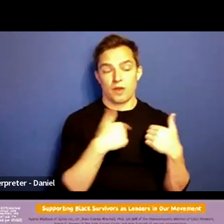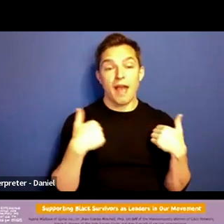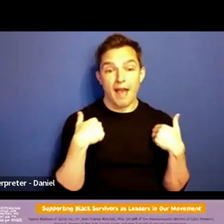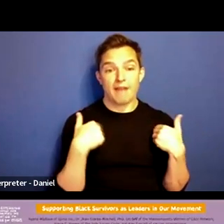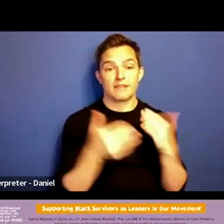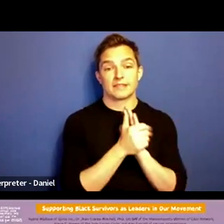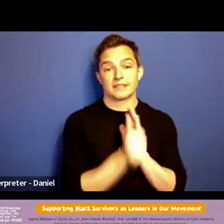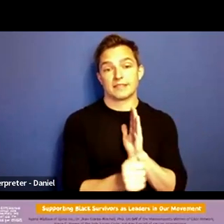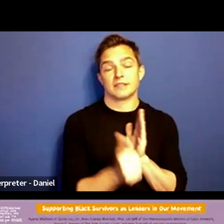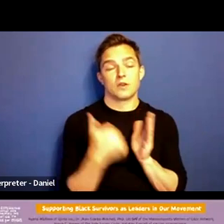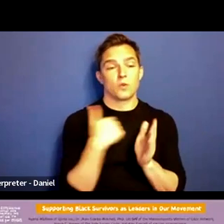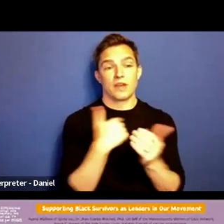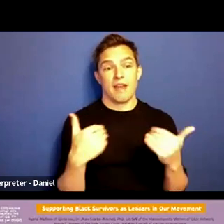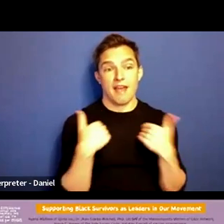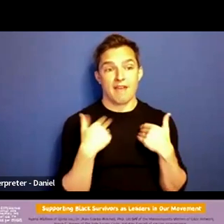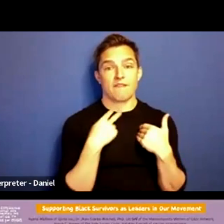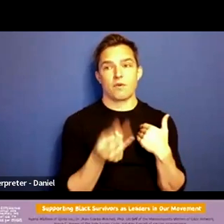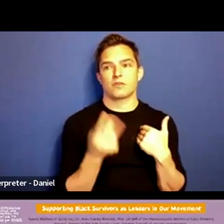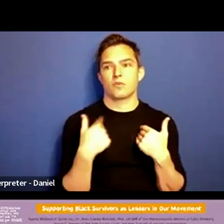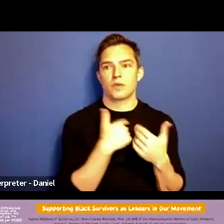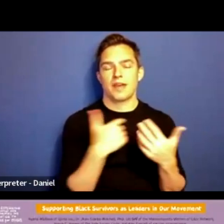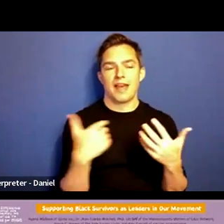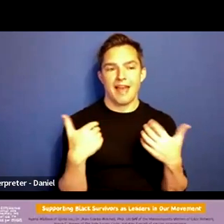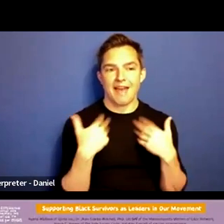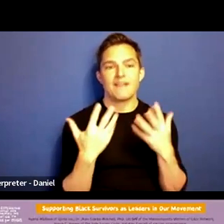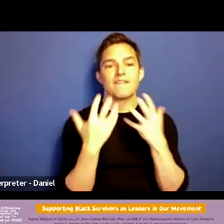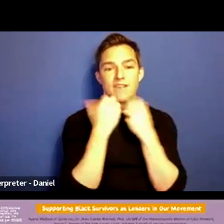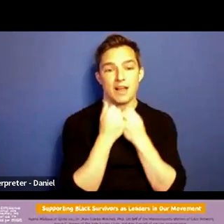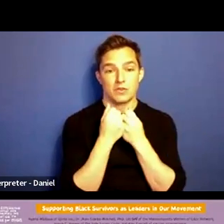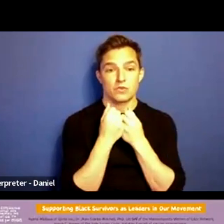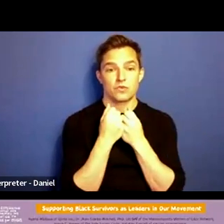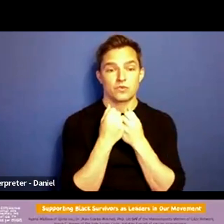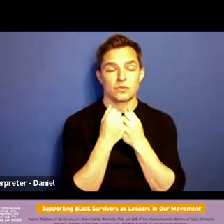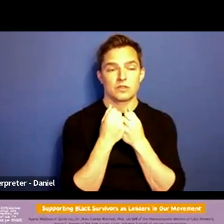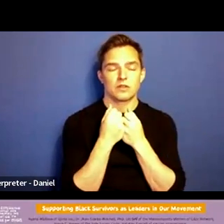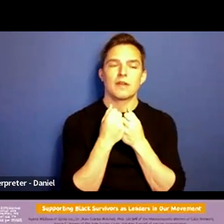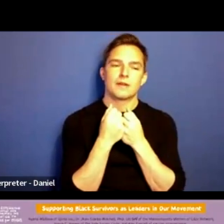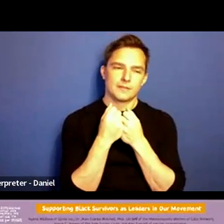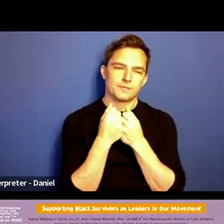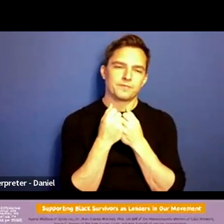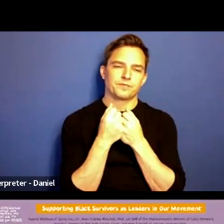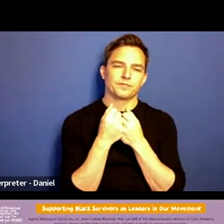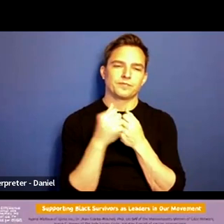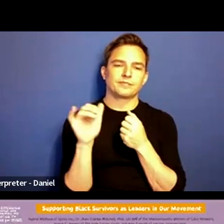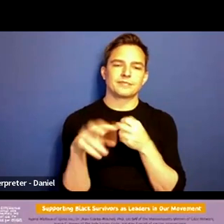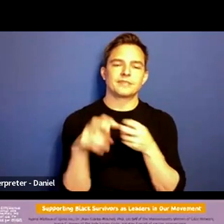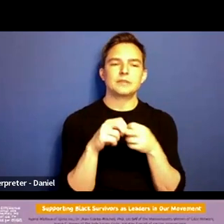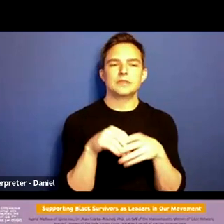we have a voice and we have value. So that that